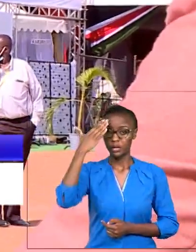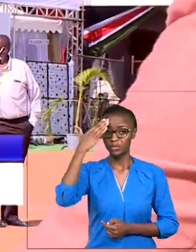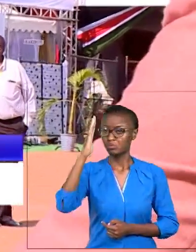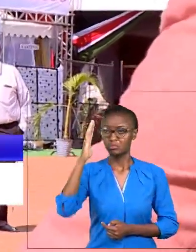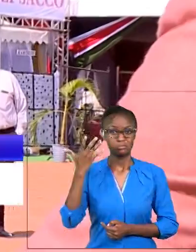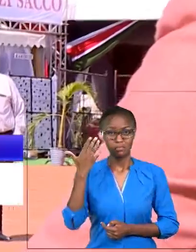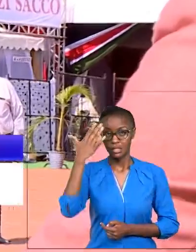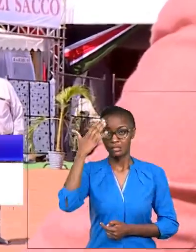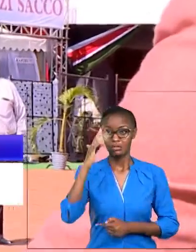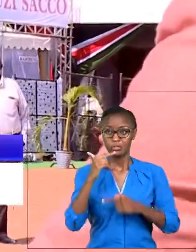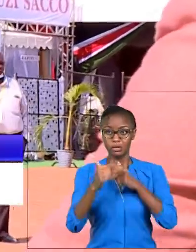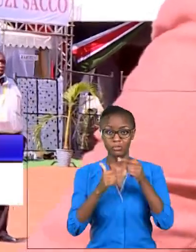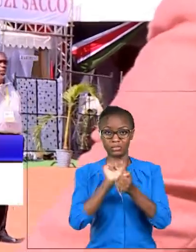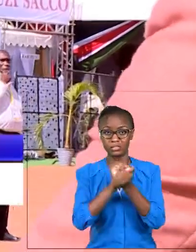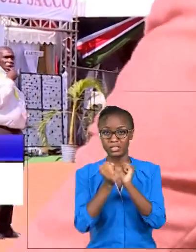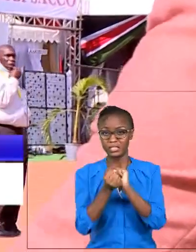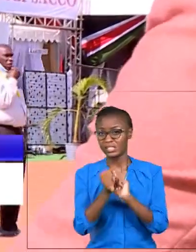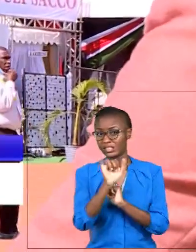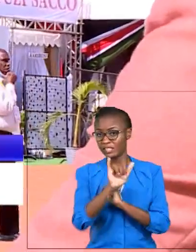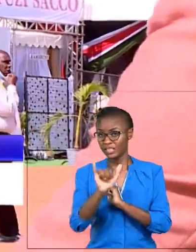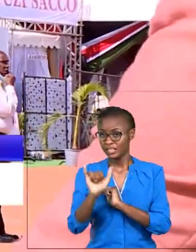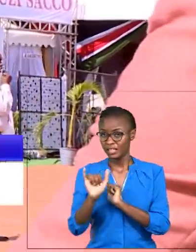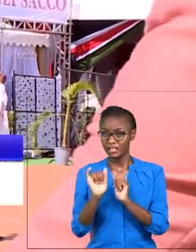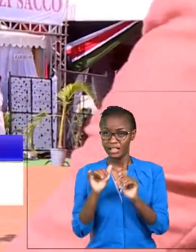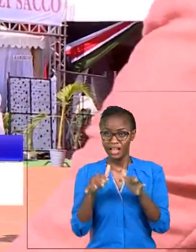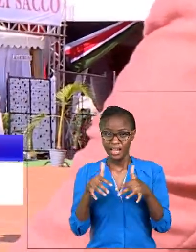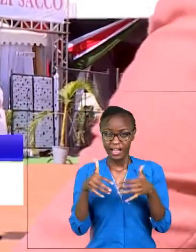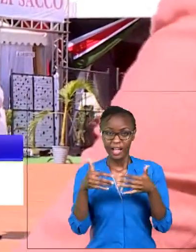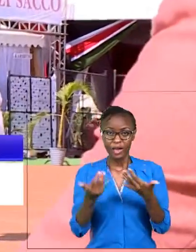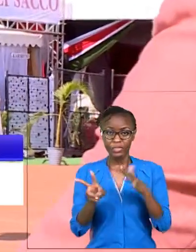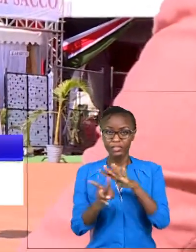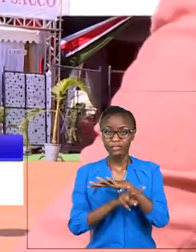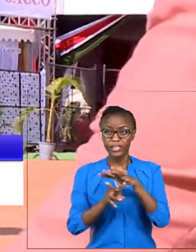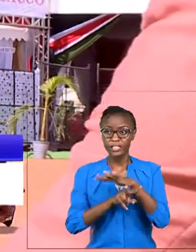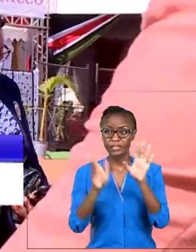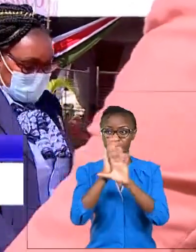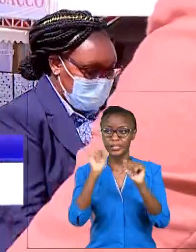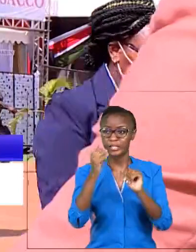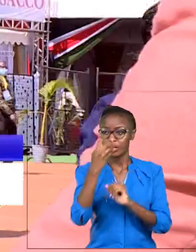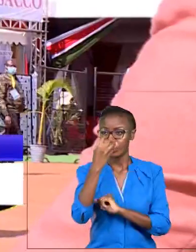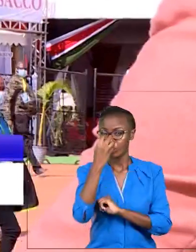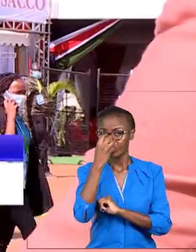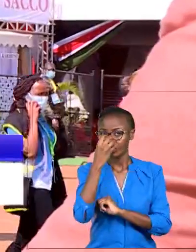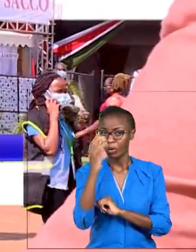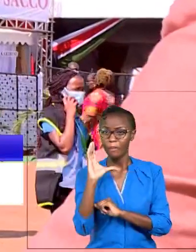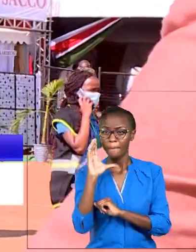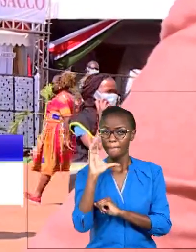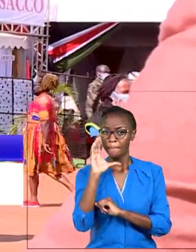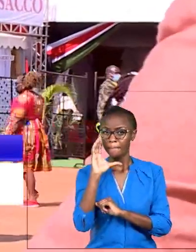of the subsequent changes in terms of the Deputy President's inability to